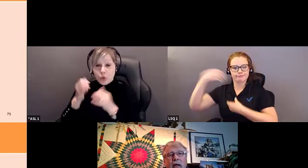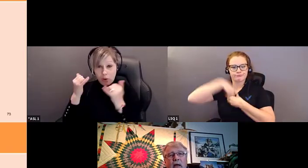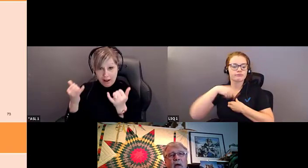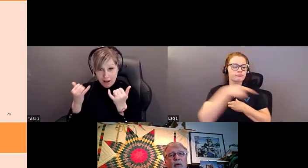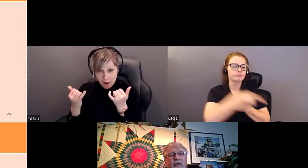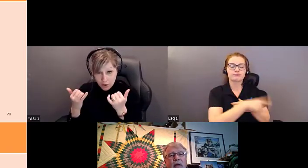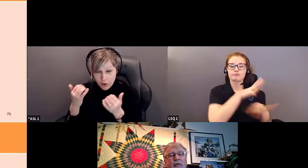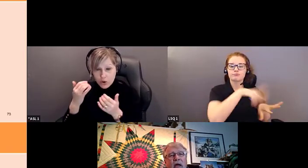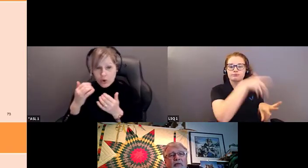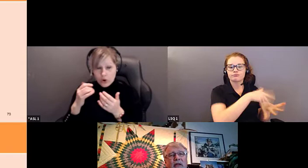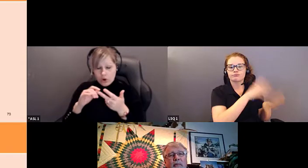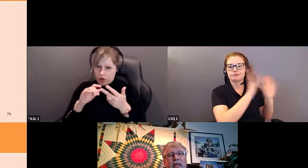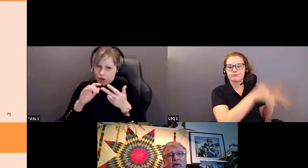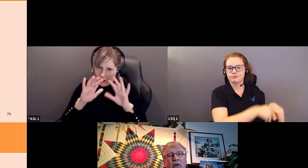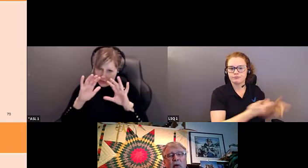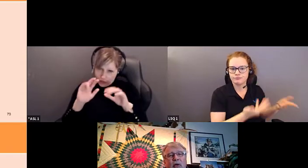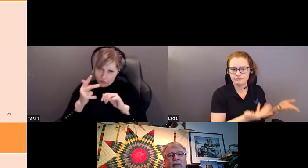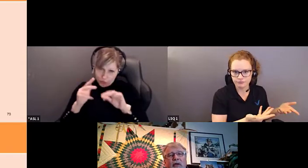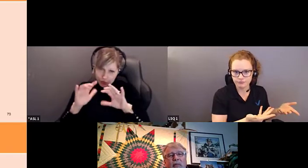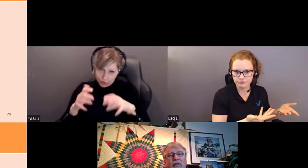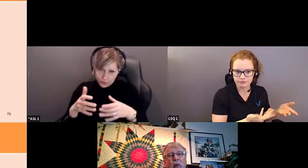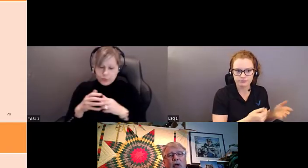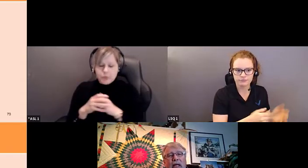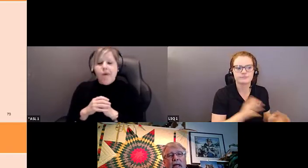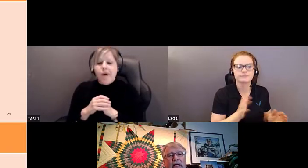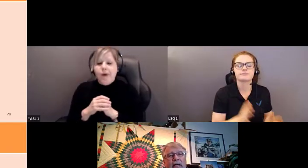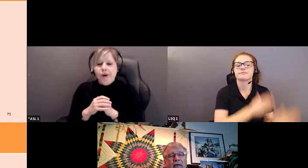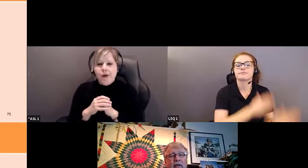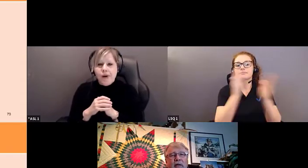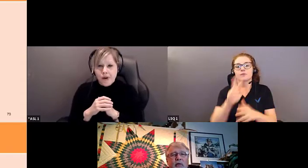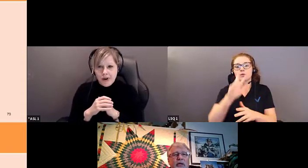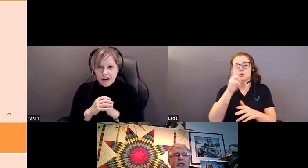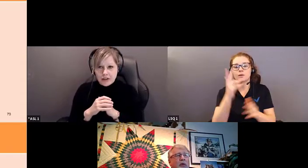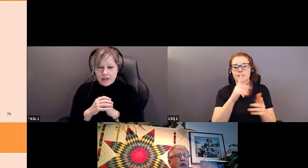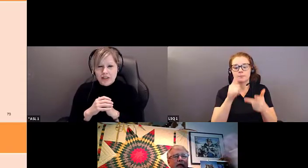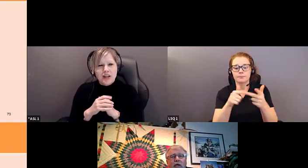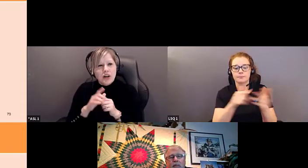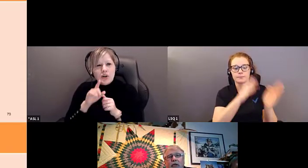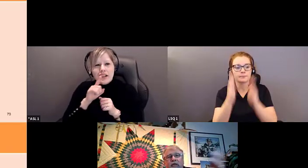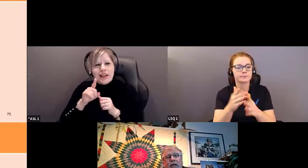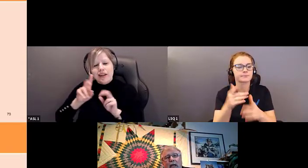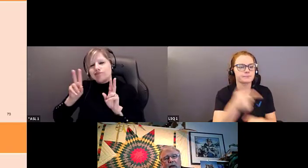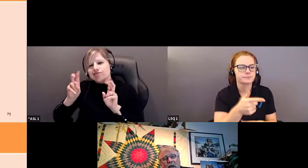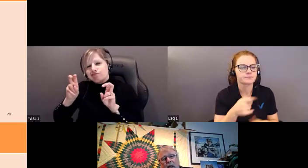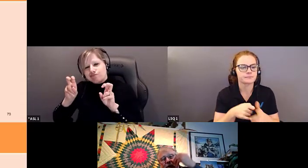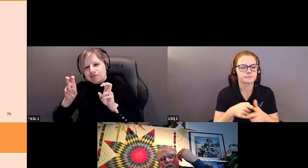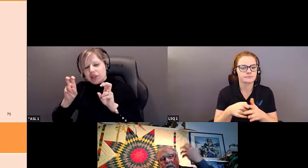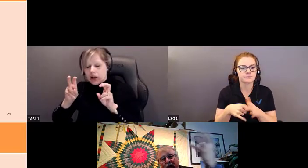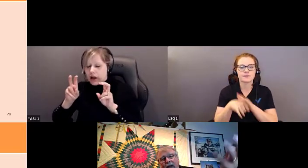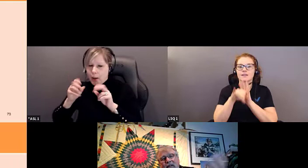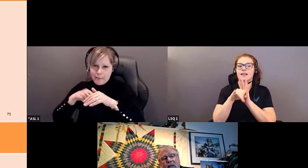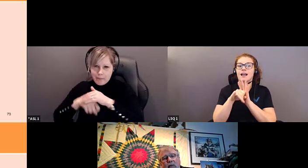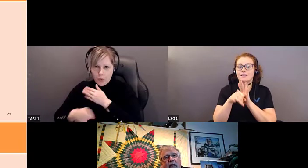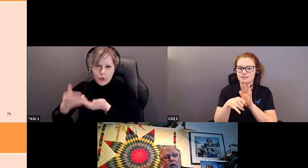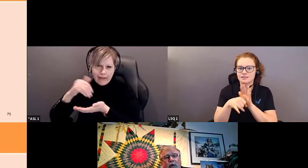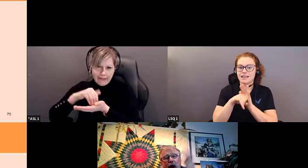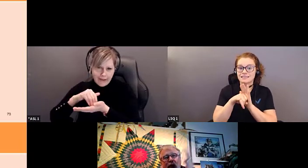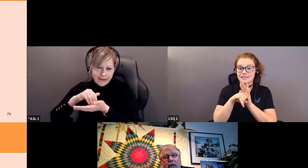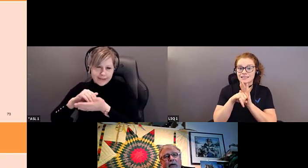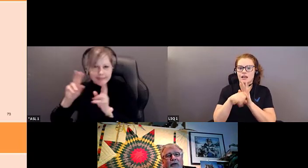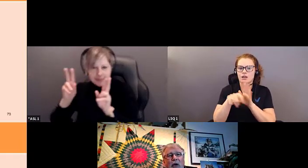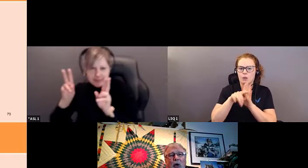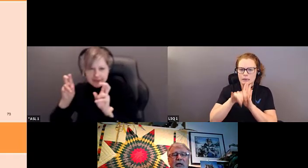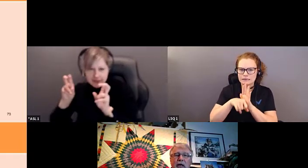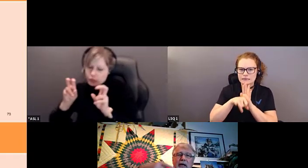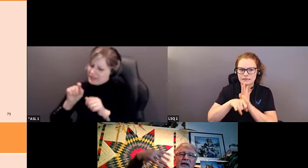have, we sometimes spoke about them as born again Indians. And when she wrote this and put this together, these thoughts came together over